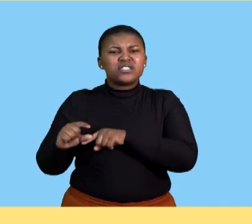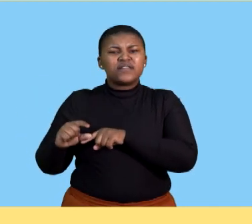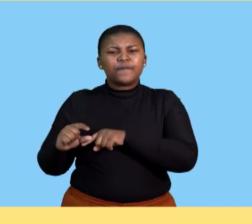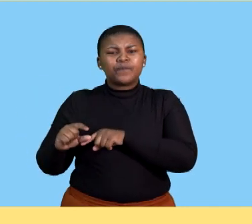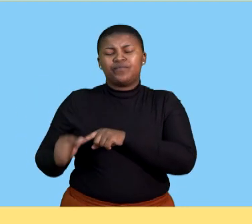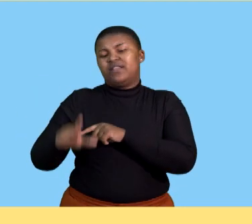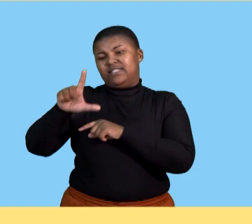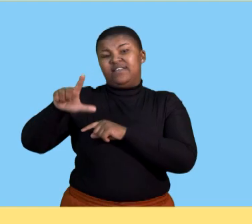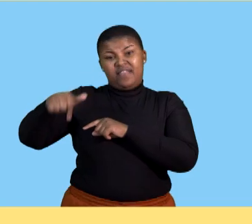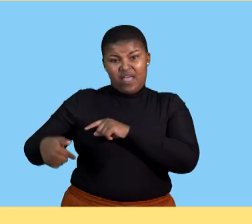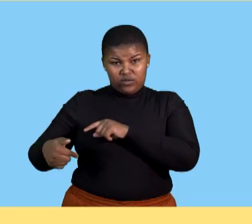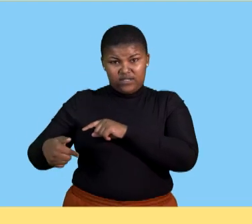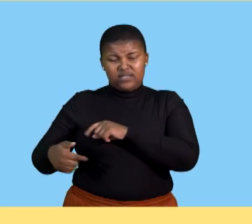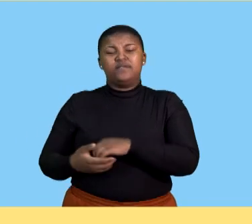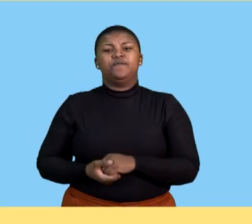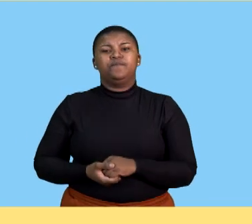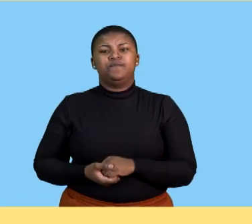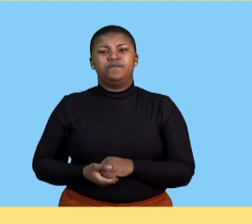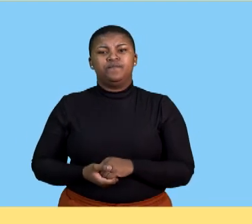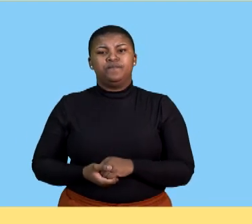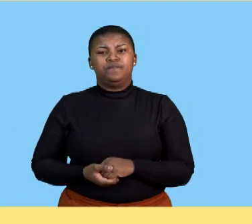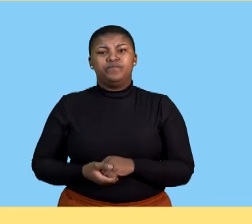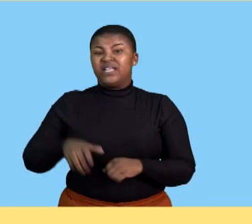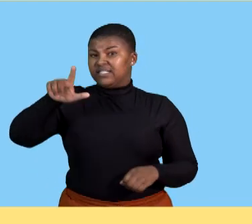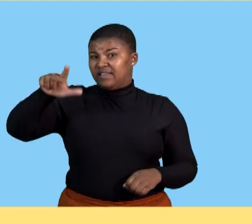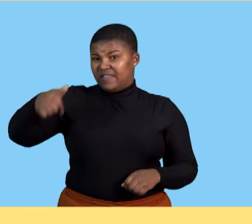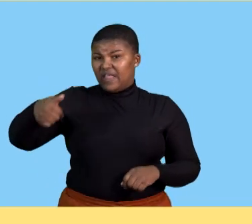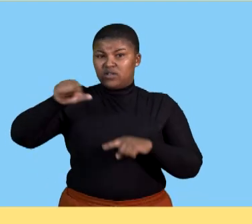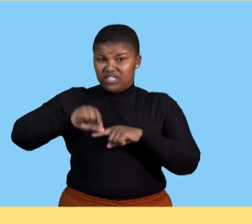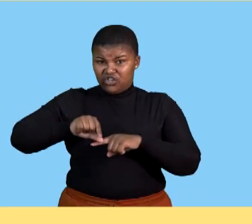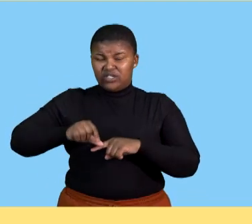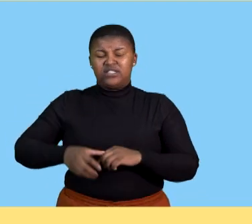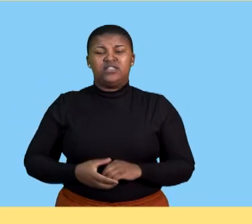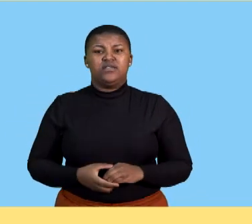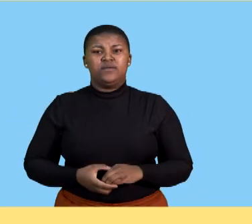interest? 7,000. Interest is 7,000.